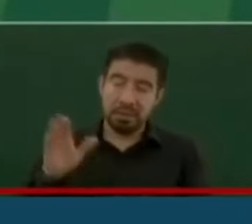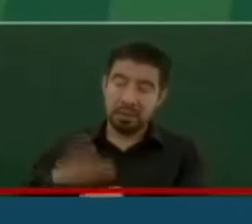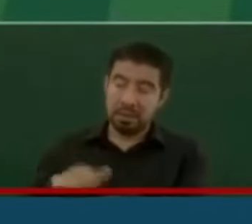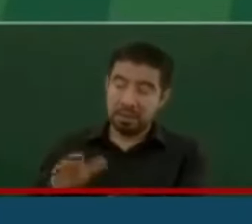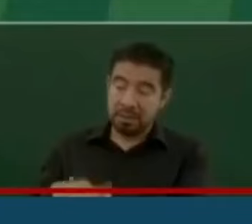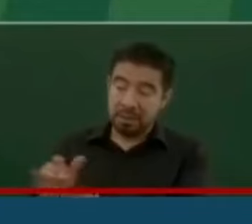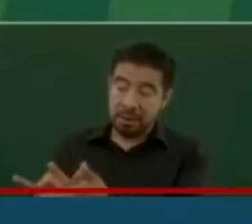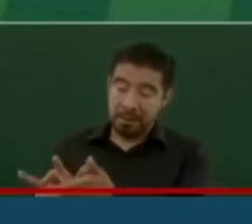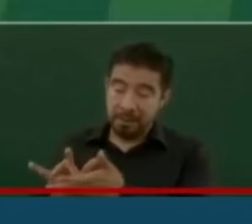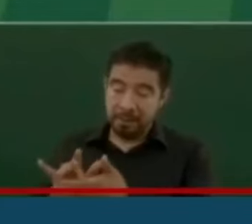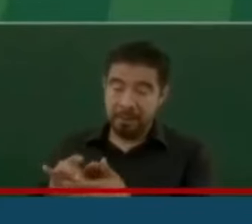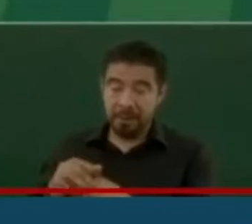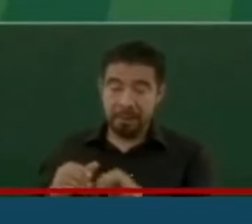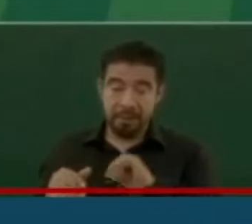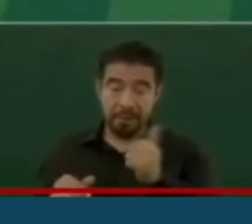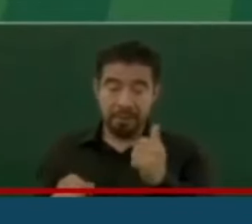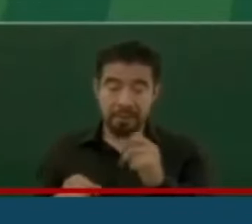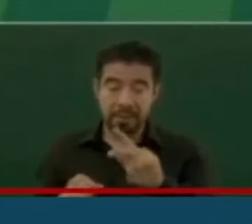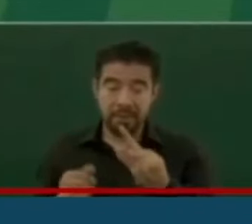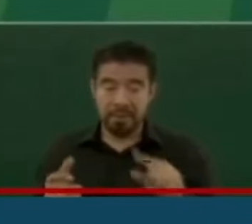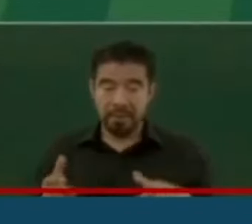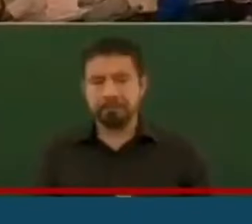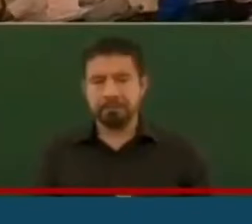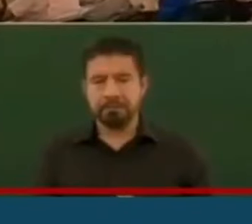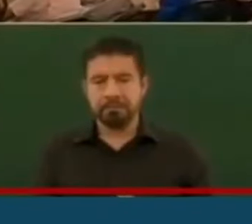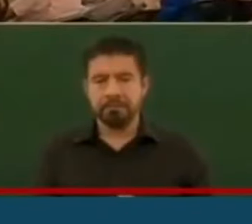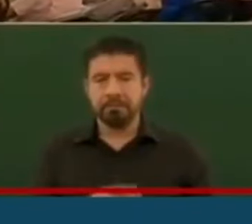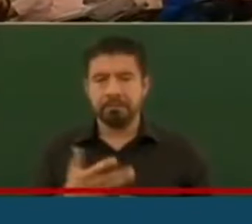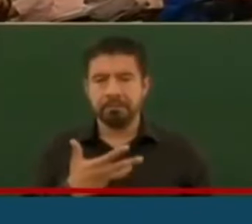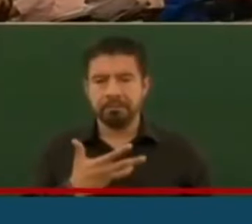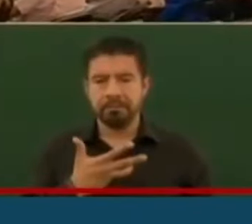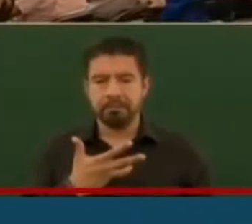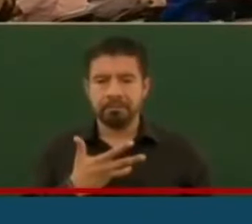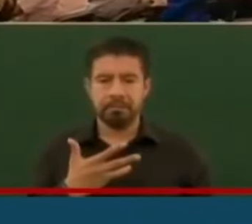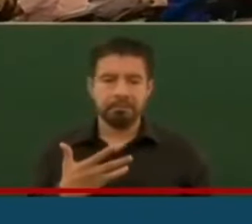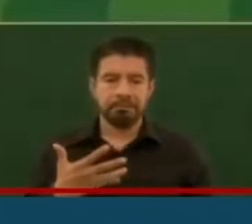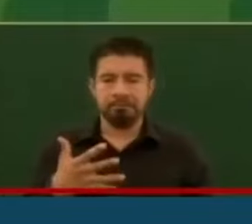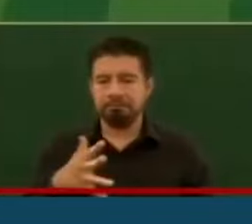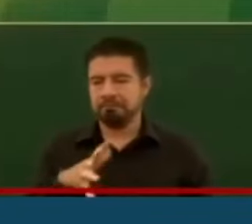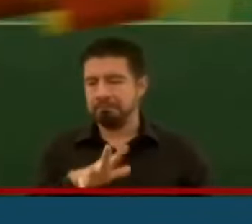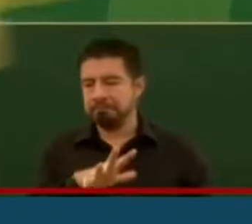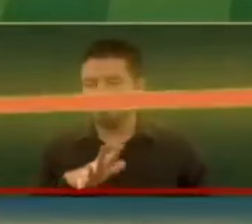security in the area with more presence of federal forces.